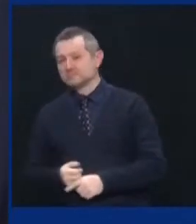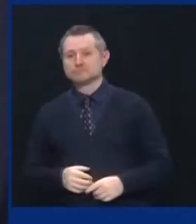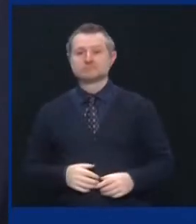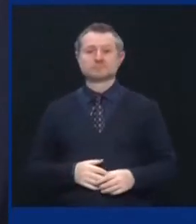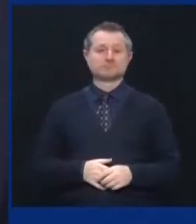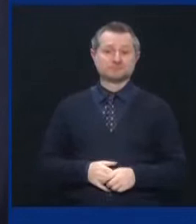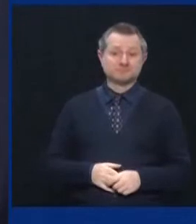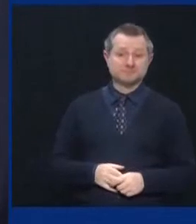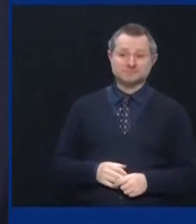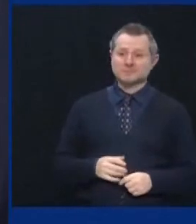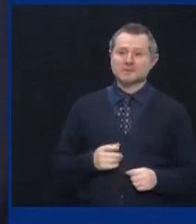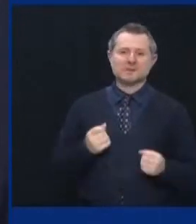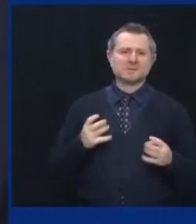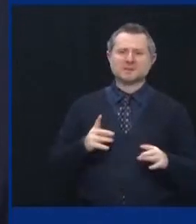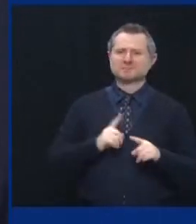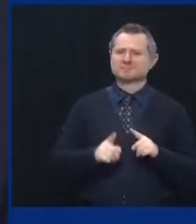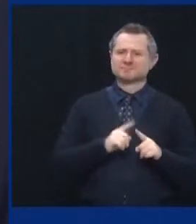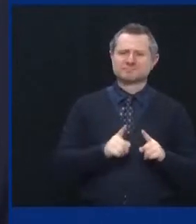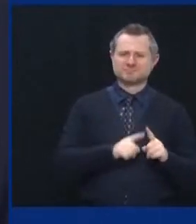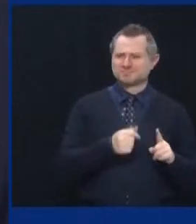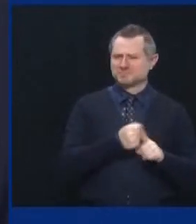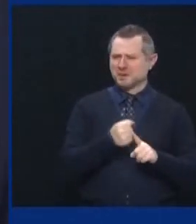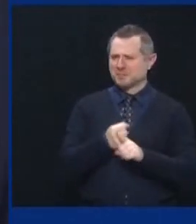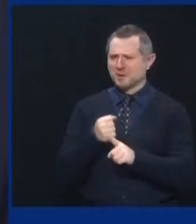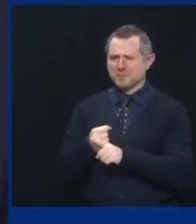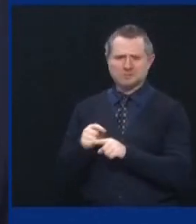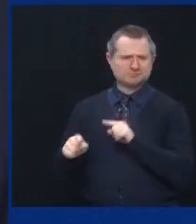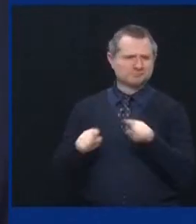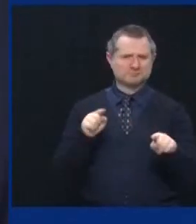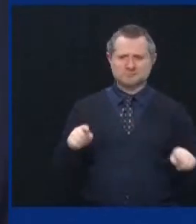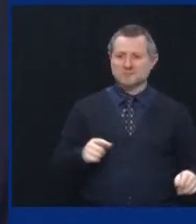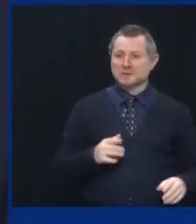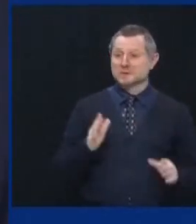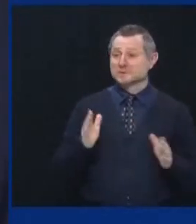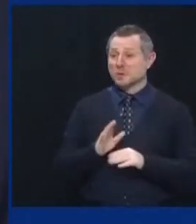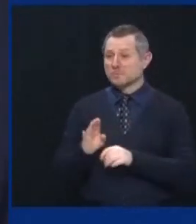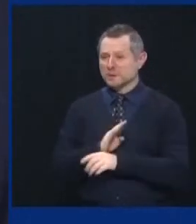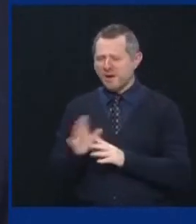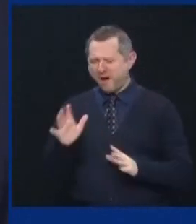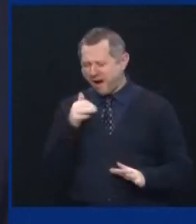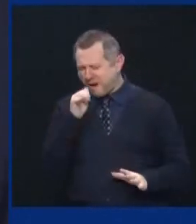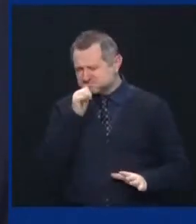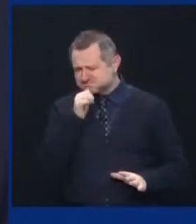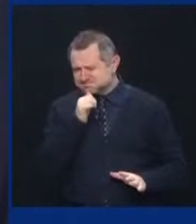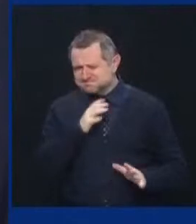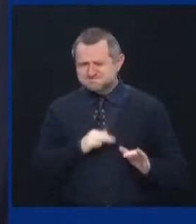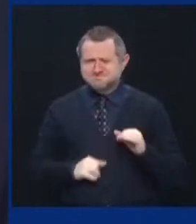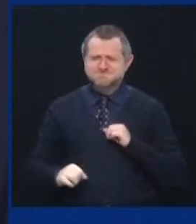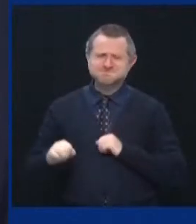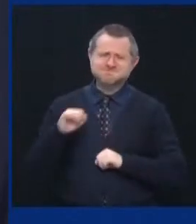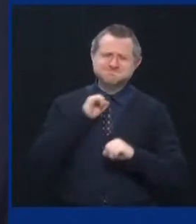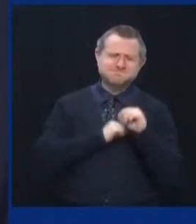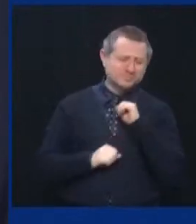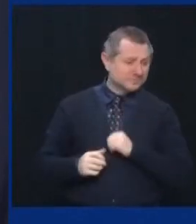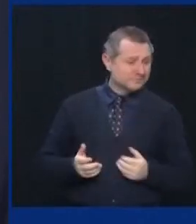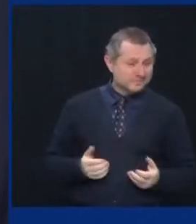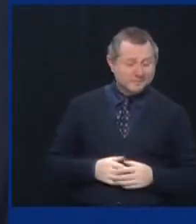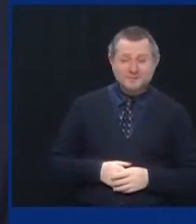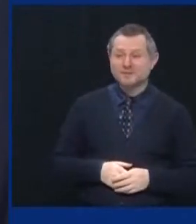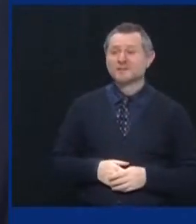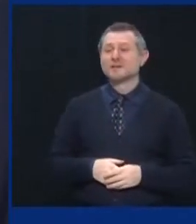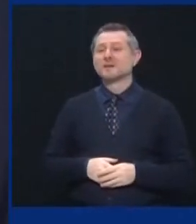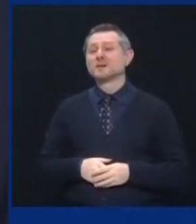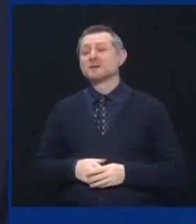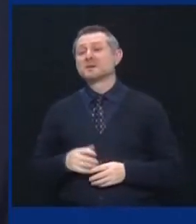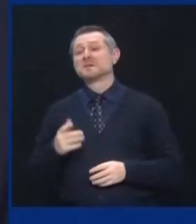real pain. Small businesses are dealing with real pain. If you start with the